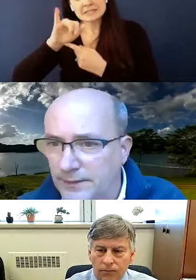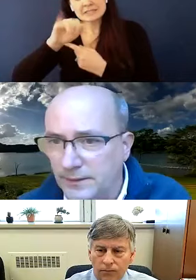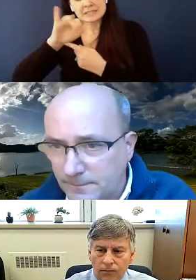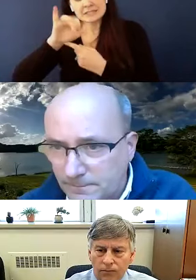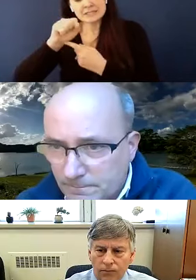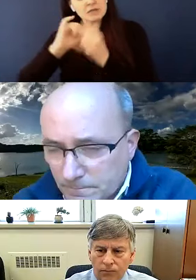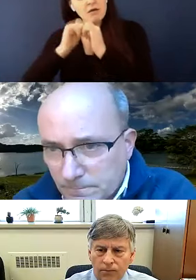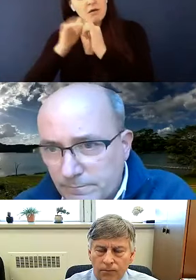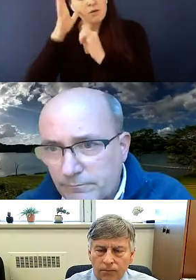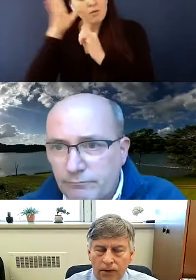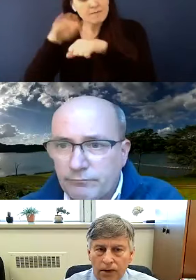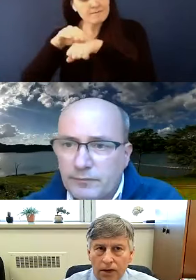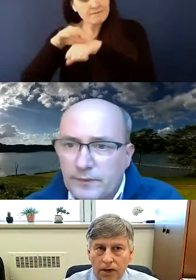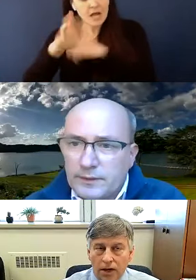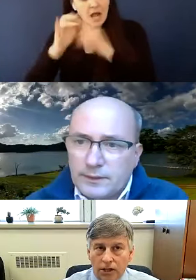are met?